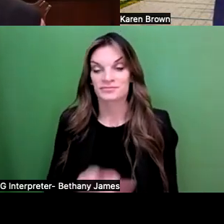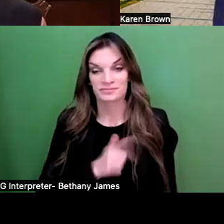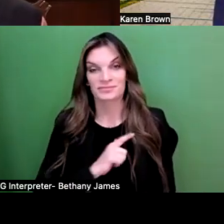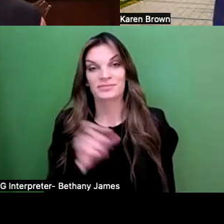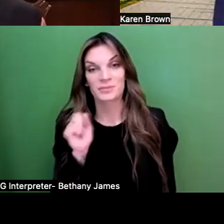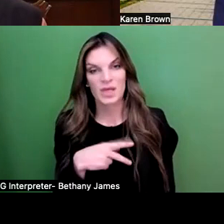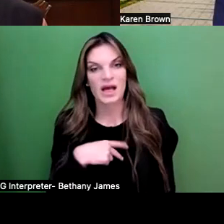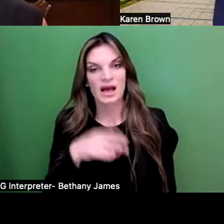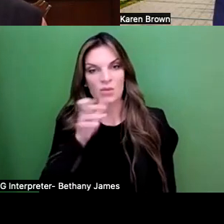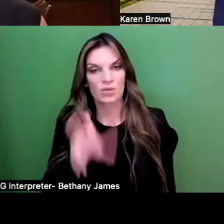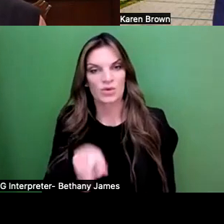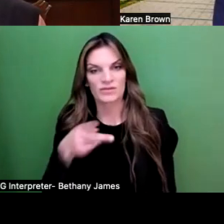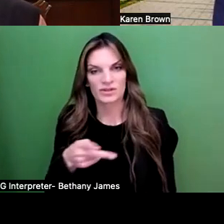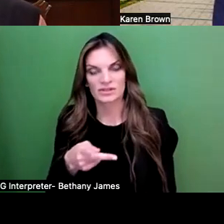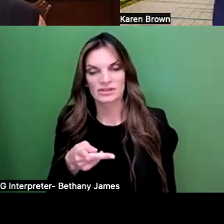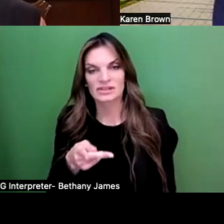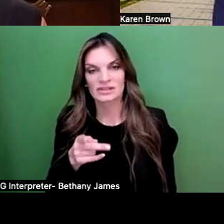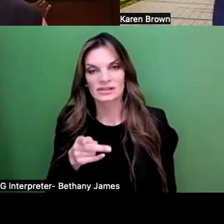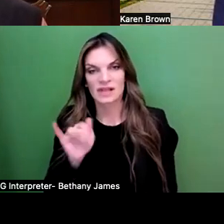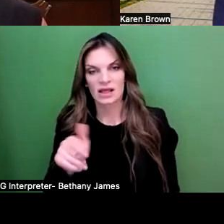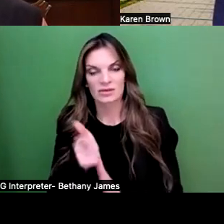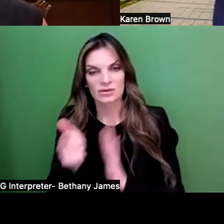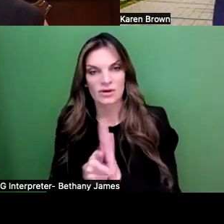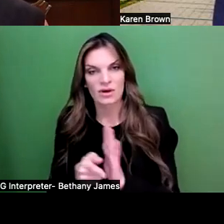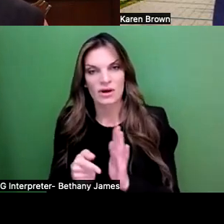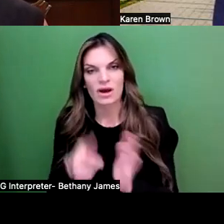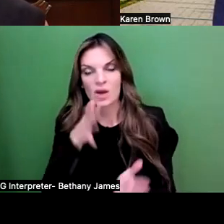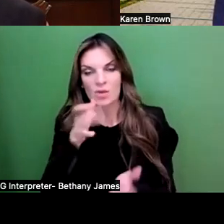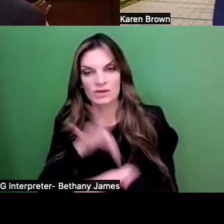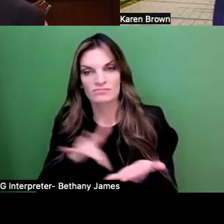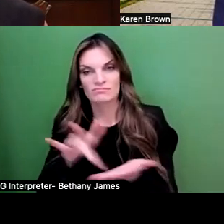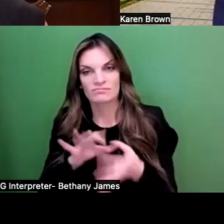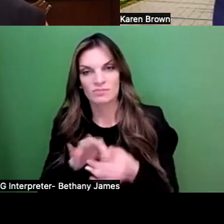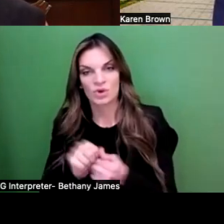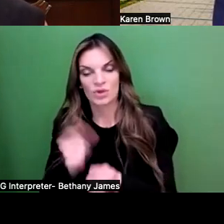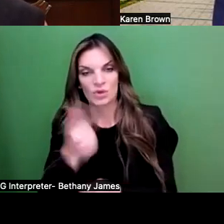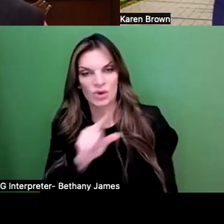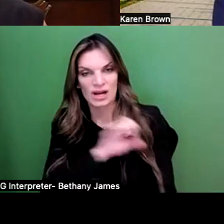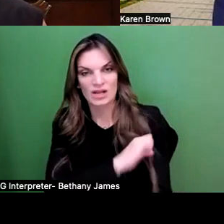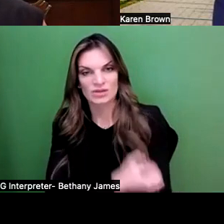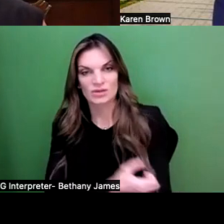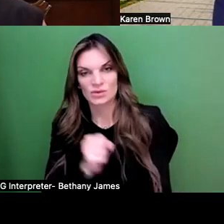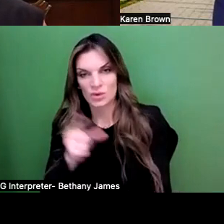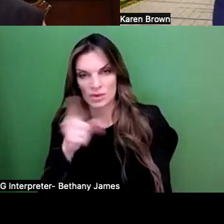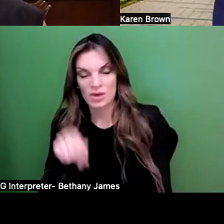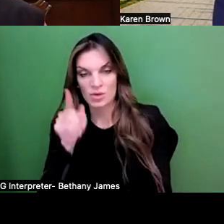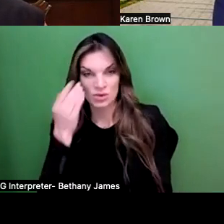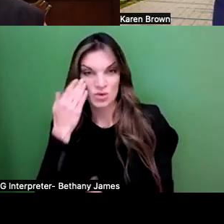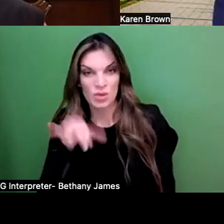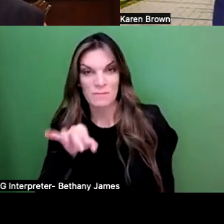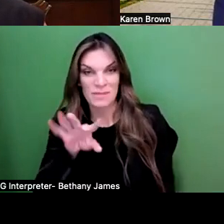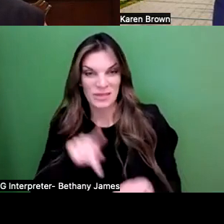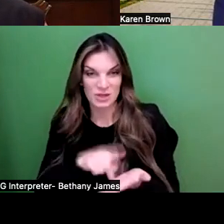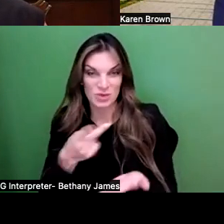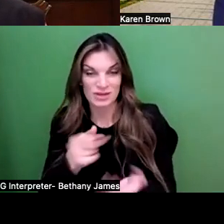law. Secondly, I would work to cancel the contract for green energy so that those that don't know that they're paying twice as much as they